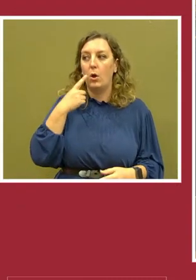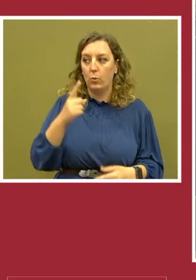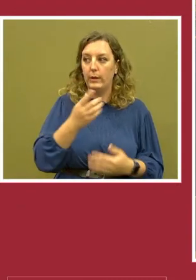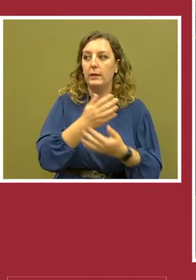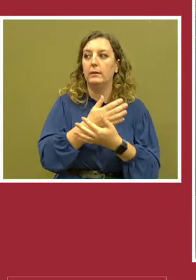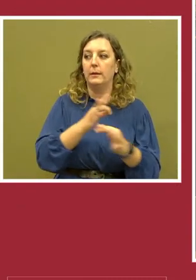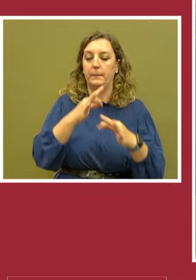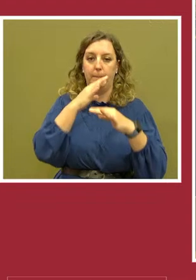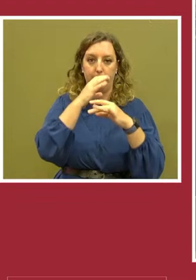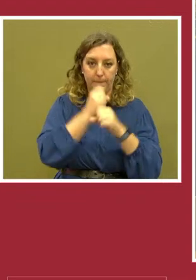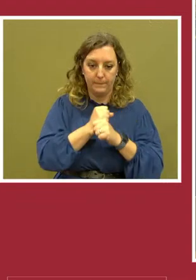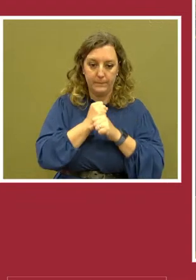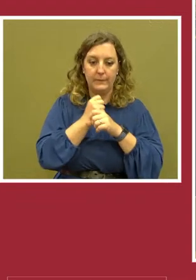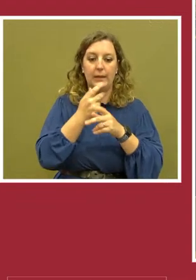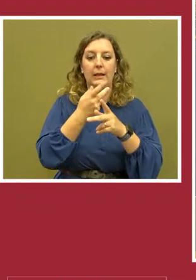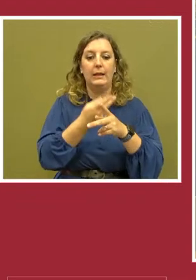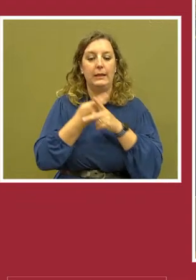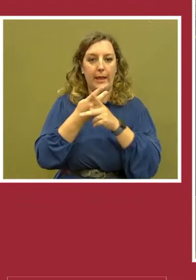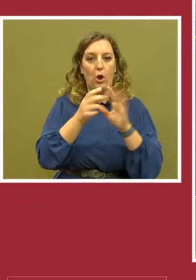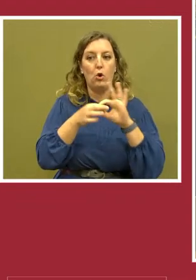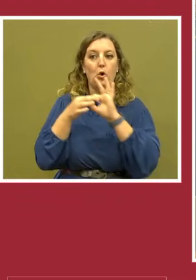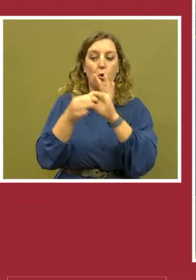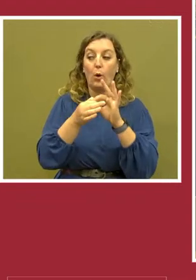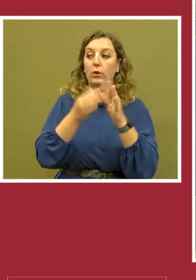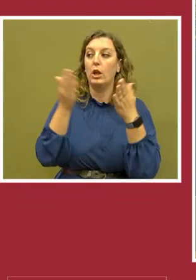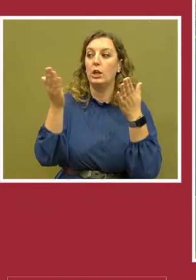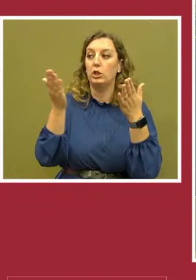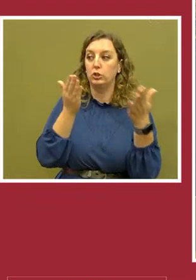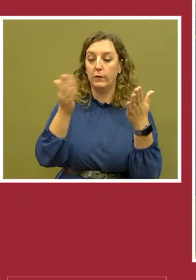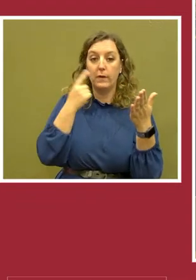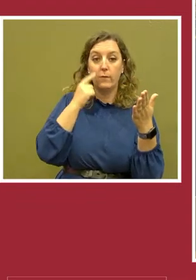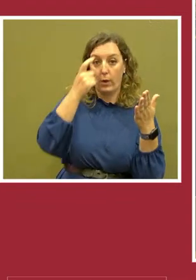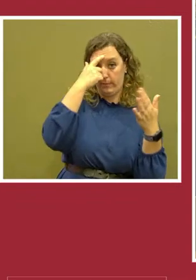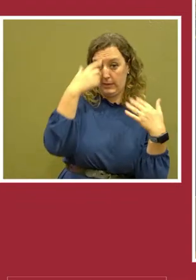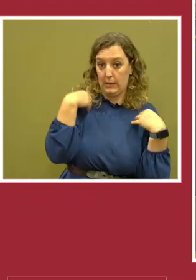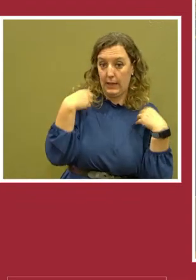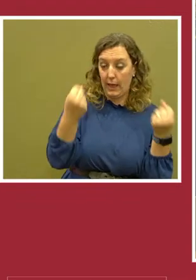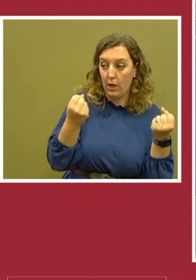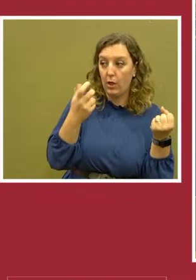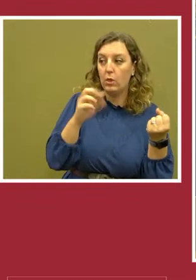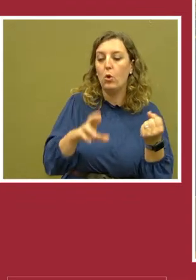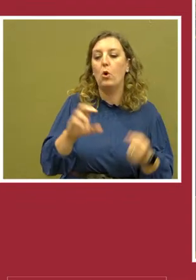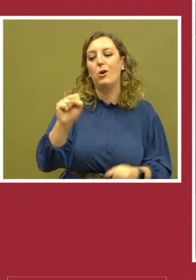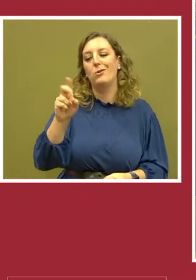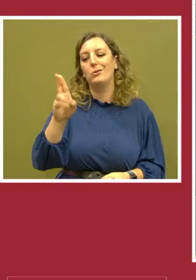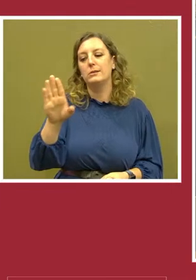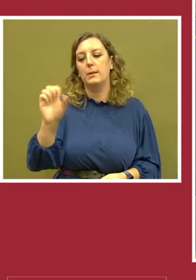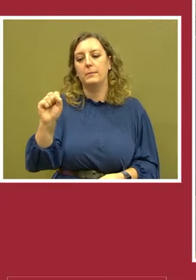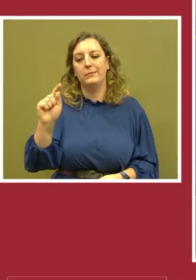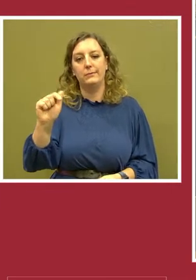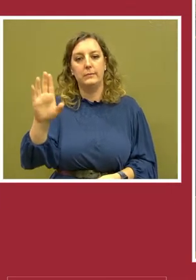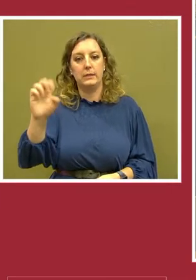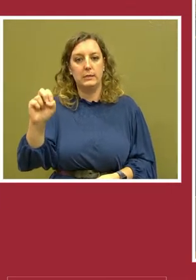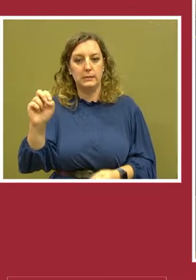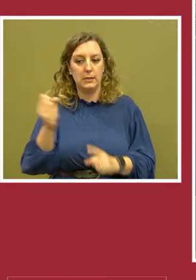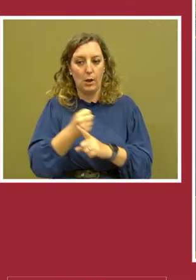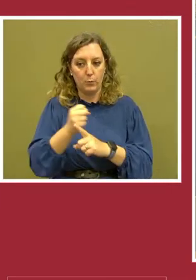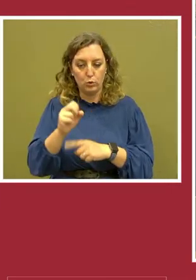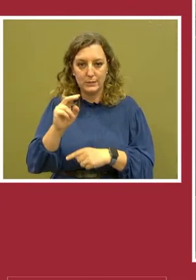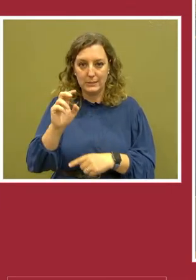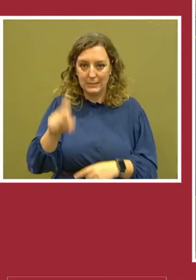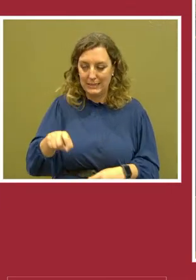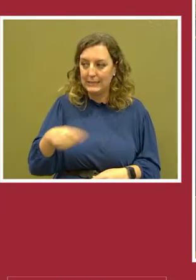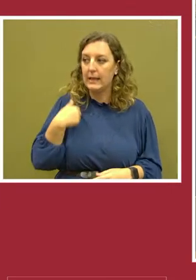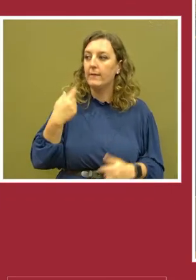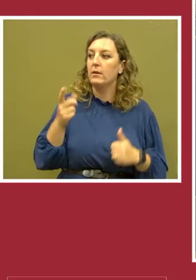and confidential care coordination service for either mental health needs or substance abuse needs. And we've gotten our